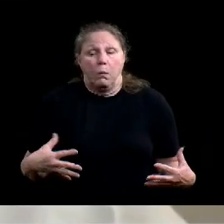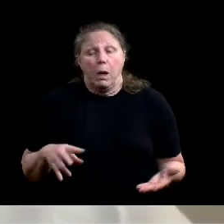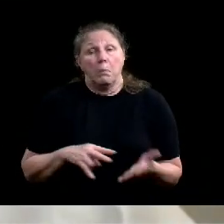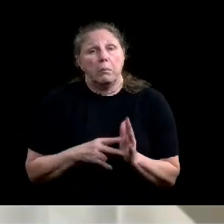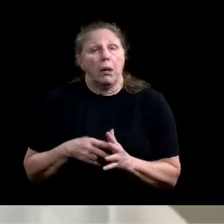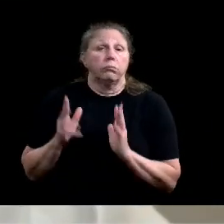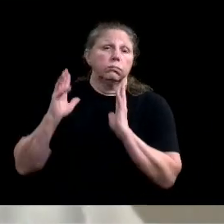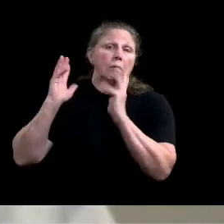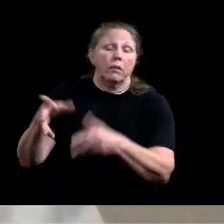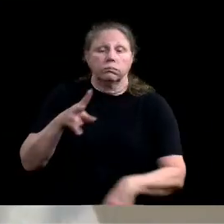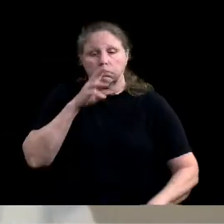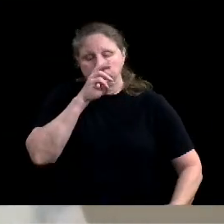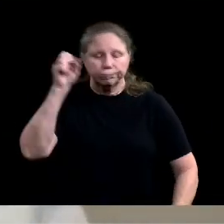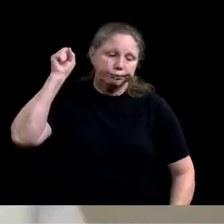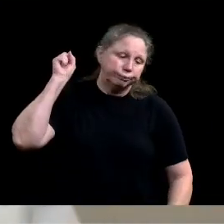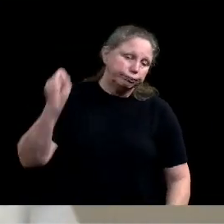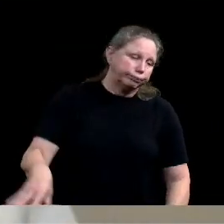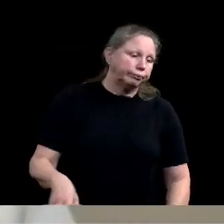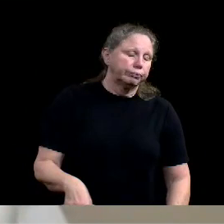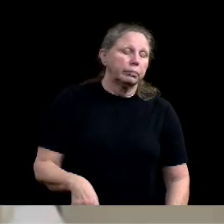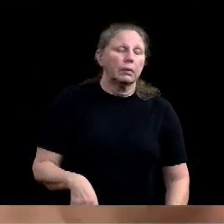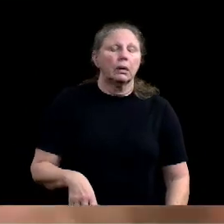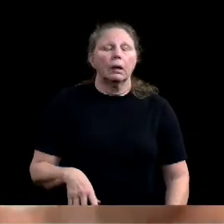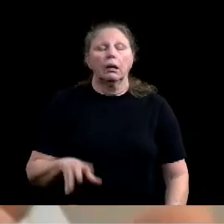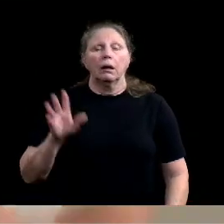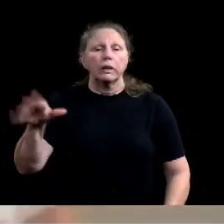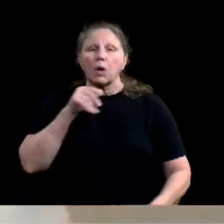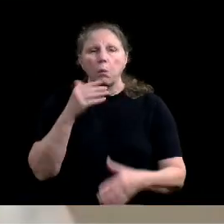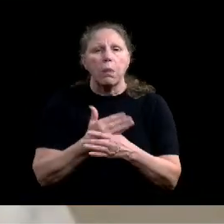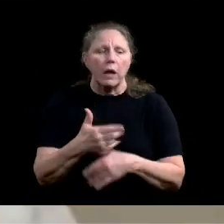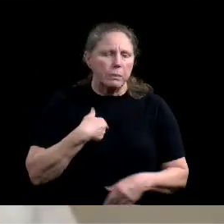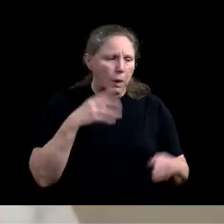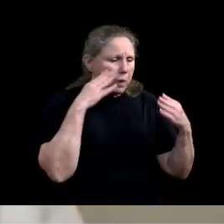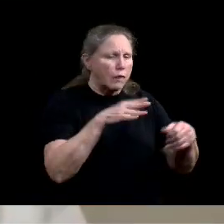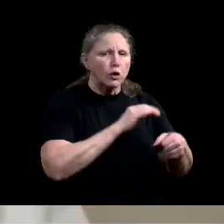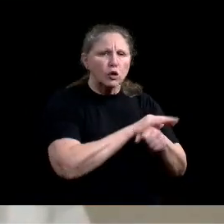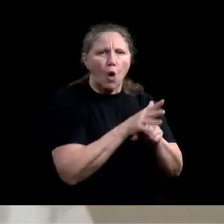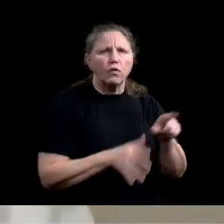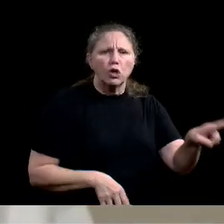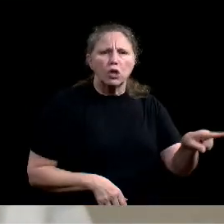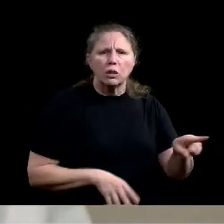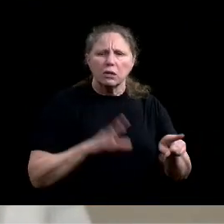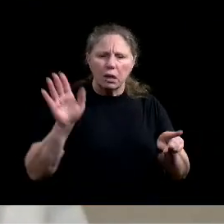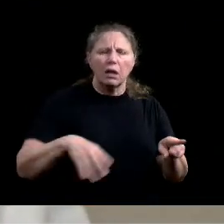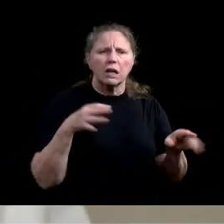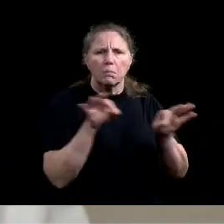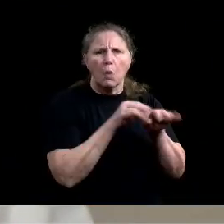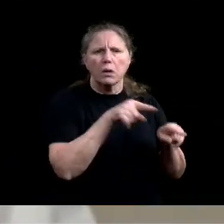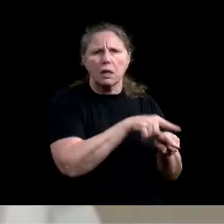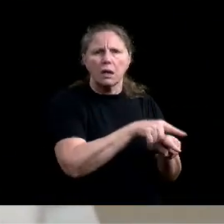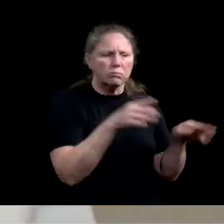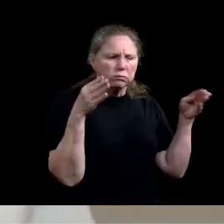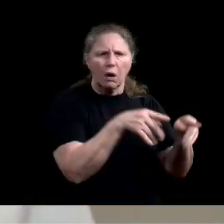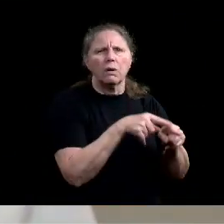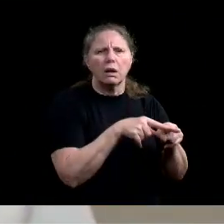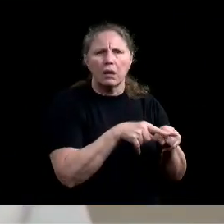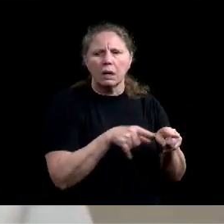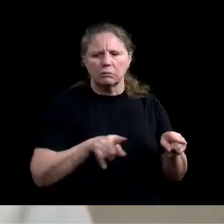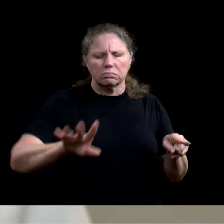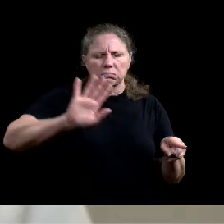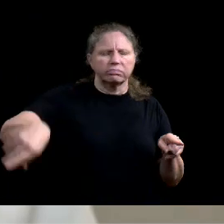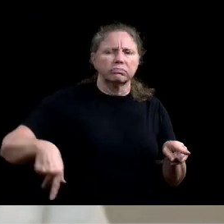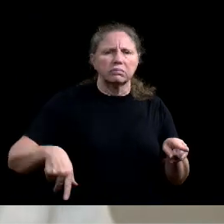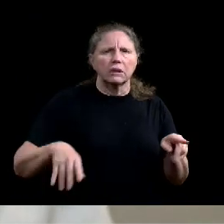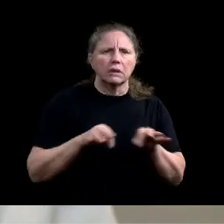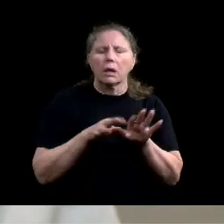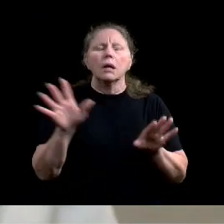We don't want you to come in because all of our attention is on COVID-19. Not at all. In fact, we want to hear